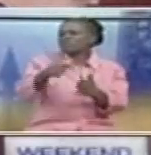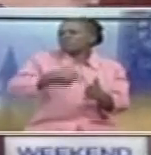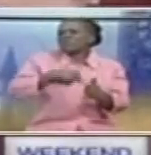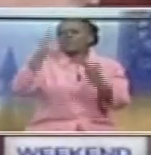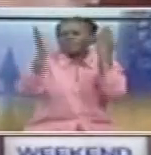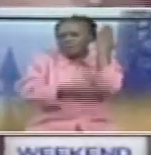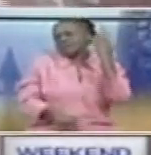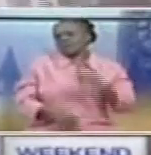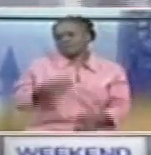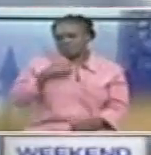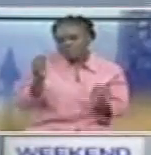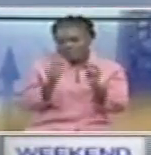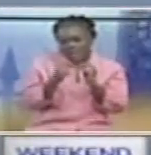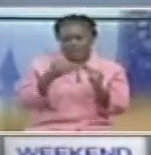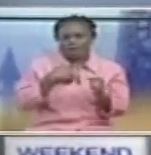uchungu.